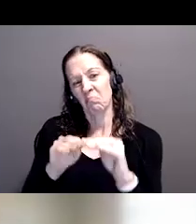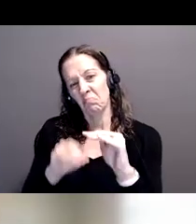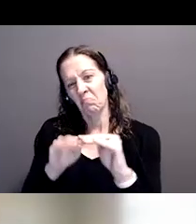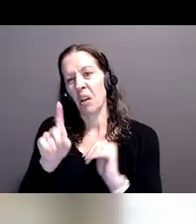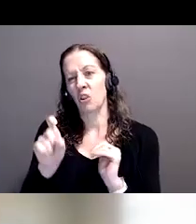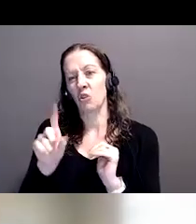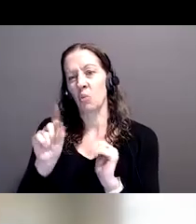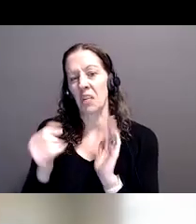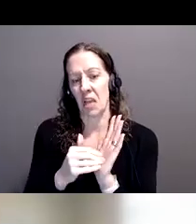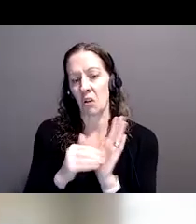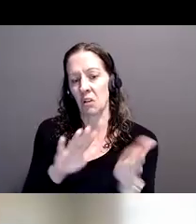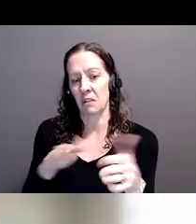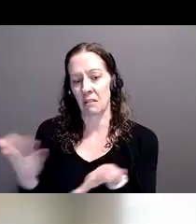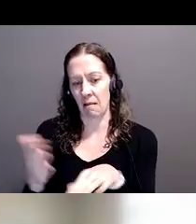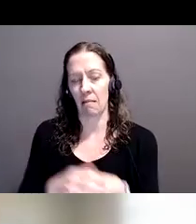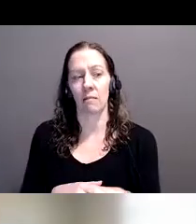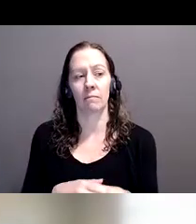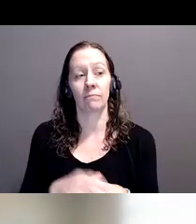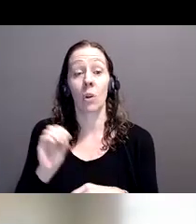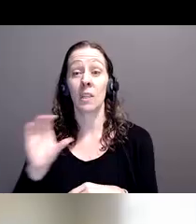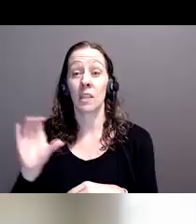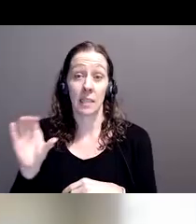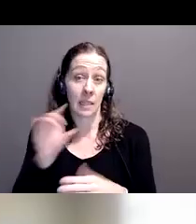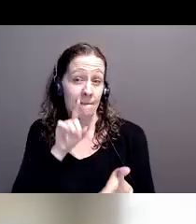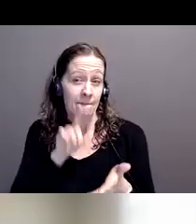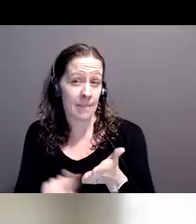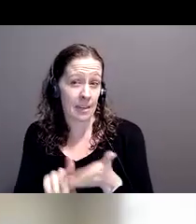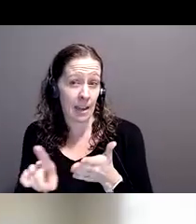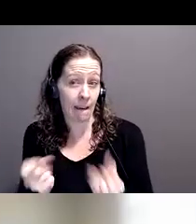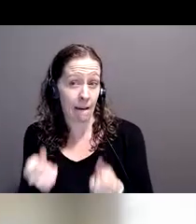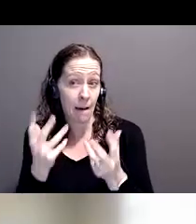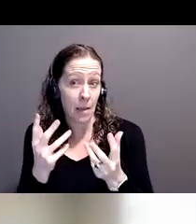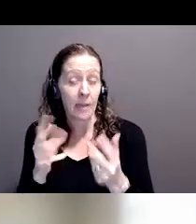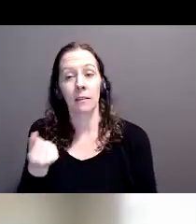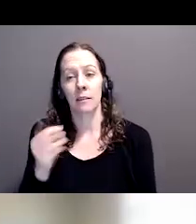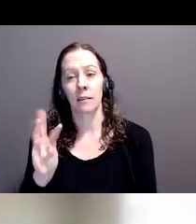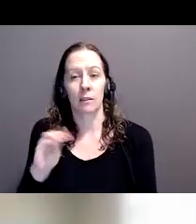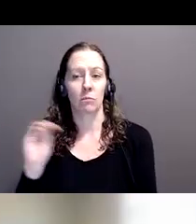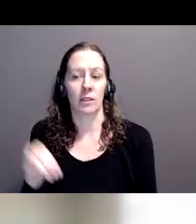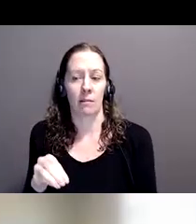coroner investigated about 16% of these deaths.